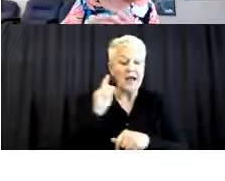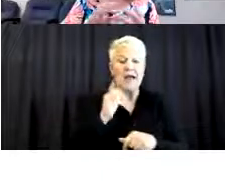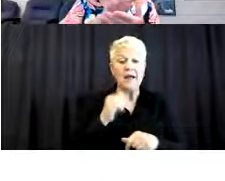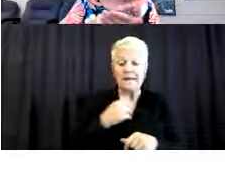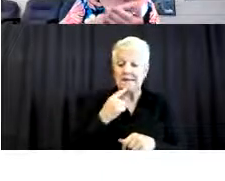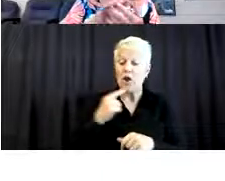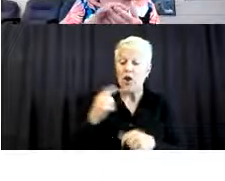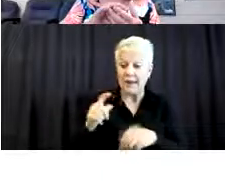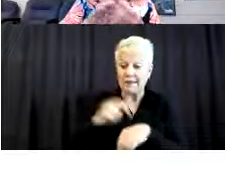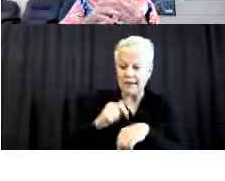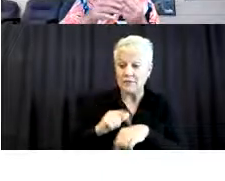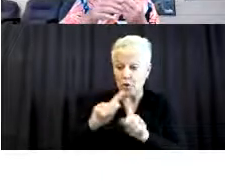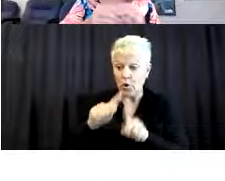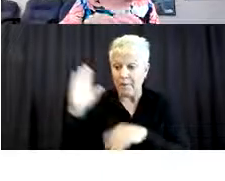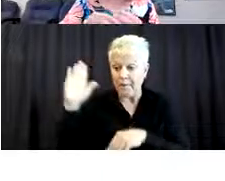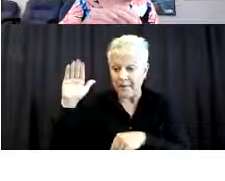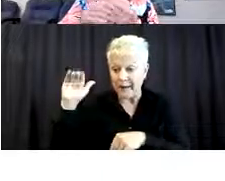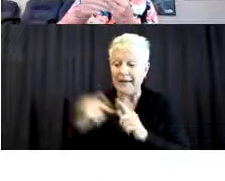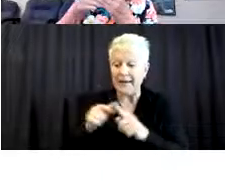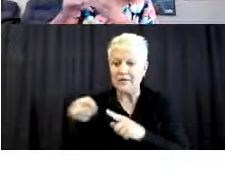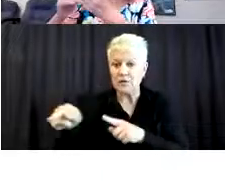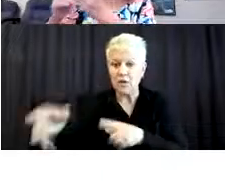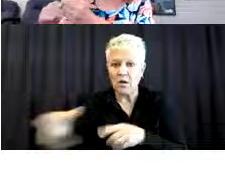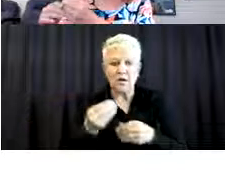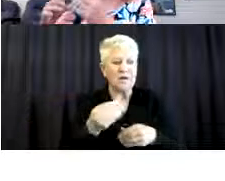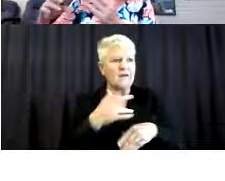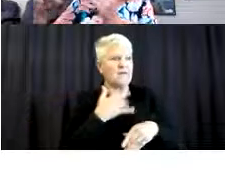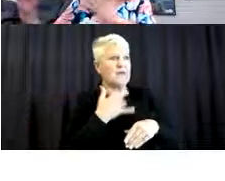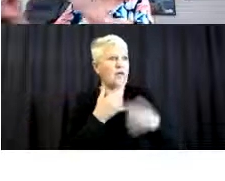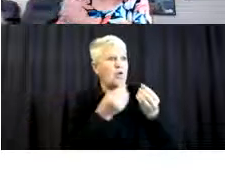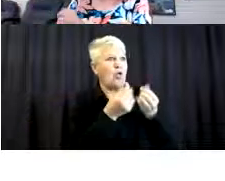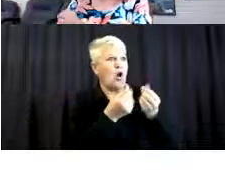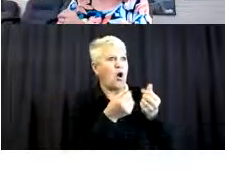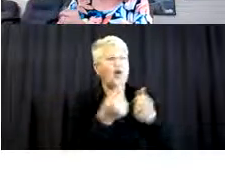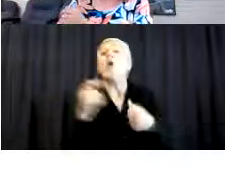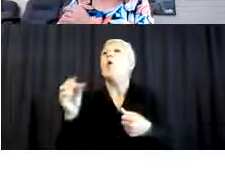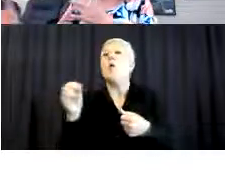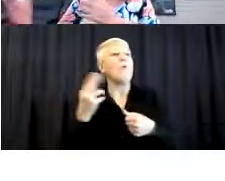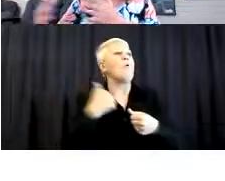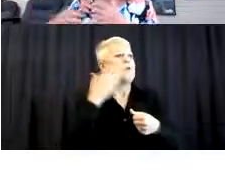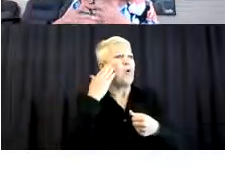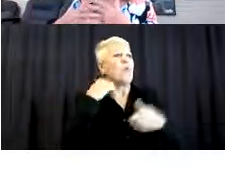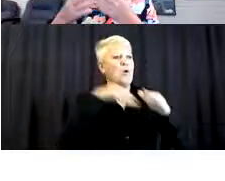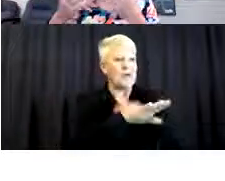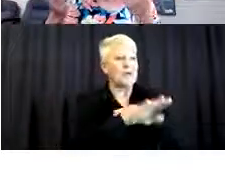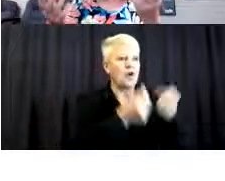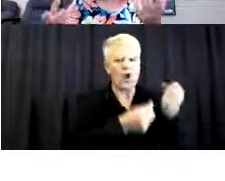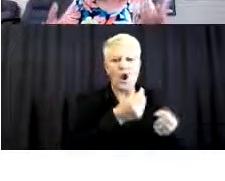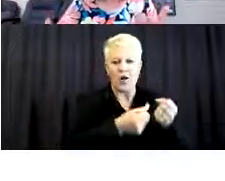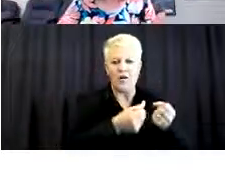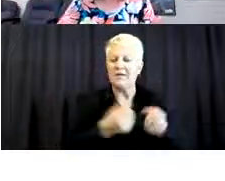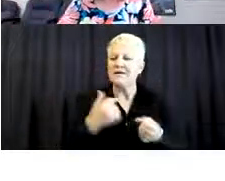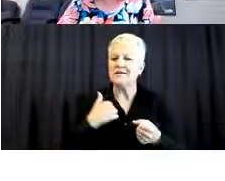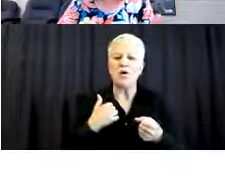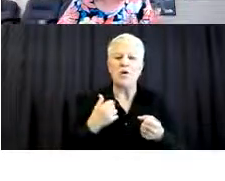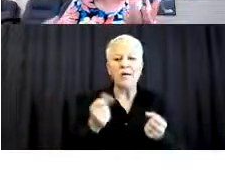bye-bye. And the child knew, oh, okay, we're going to go and get into the car once they got that connection. So there are a lot of hand a